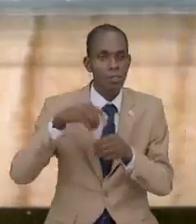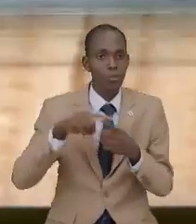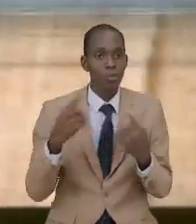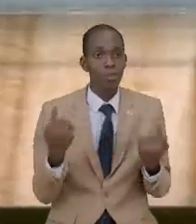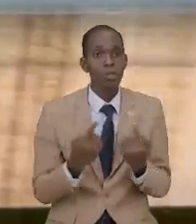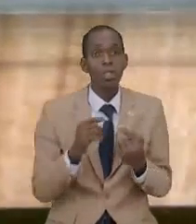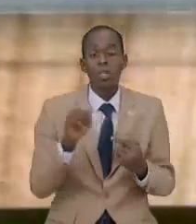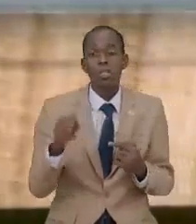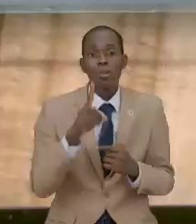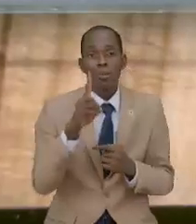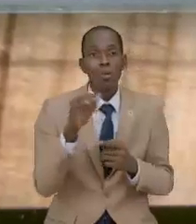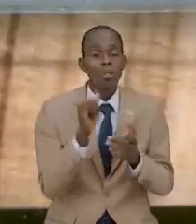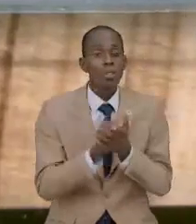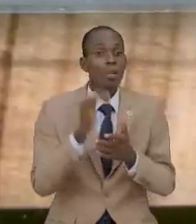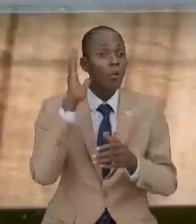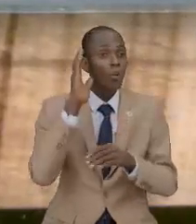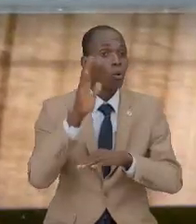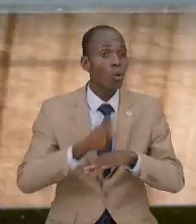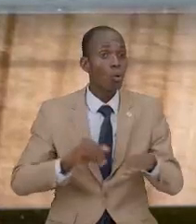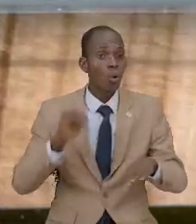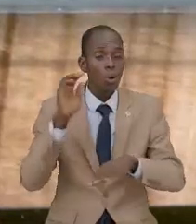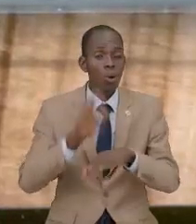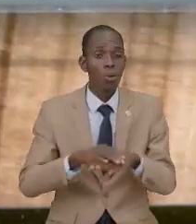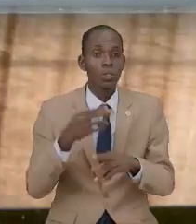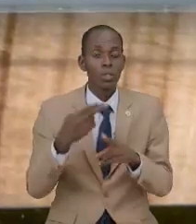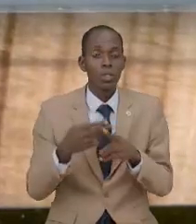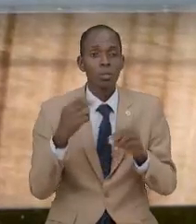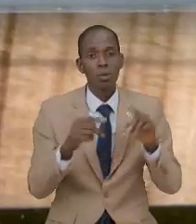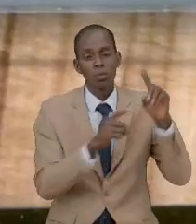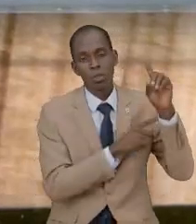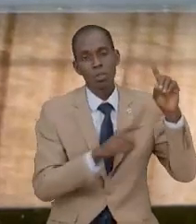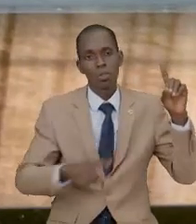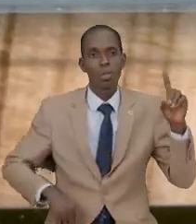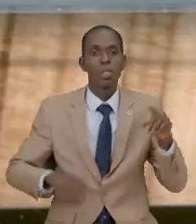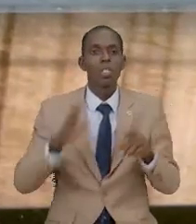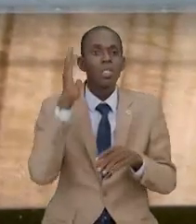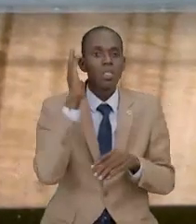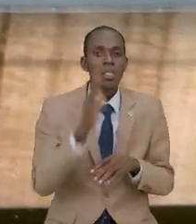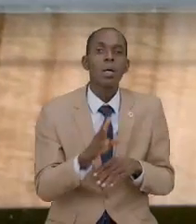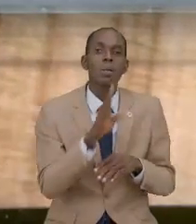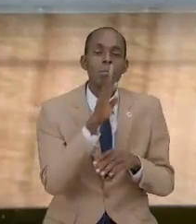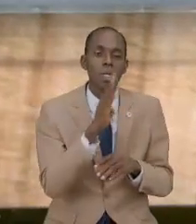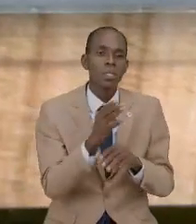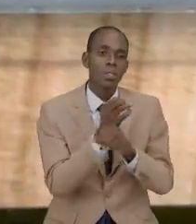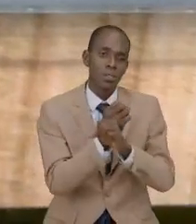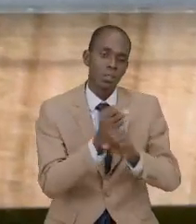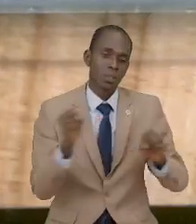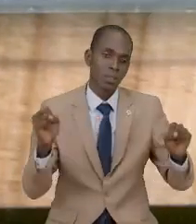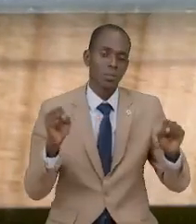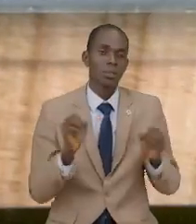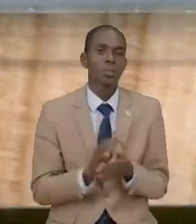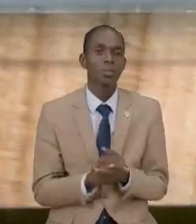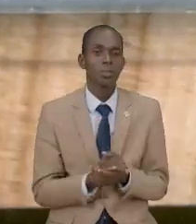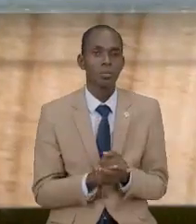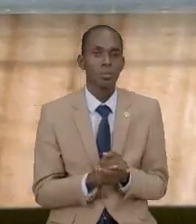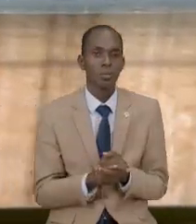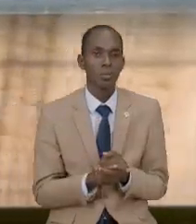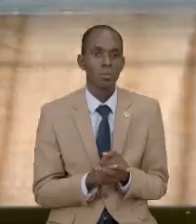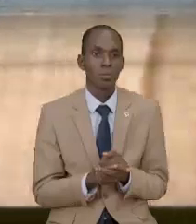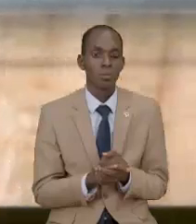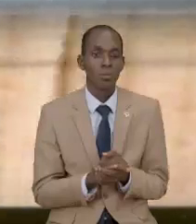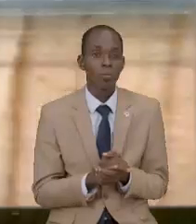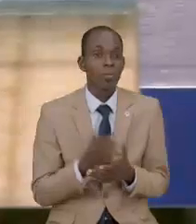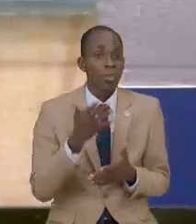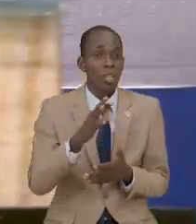shall call upon the name of the Lord shall be saved. You know, there